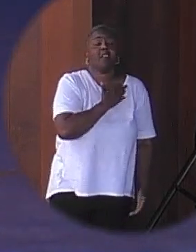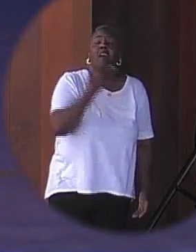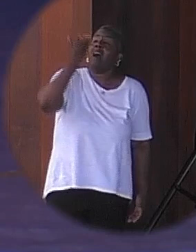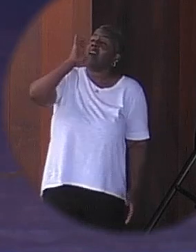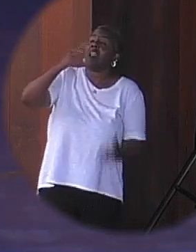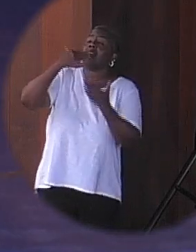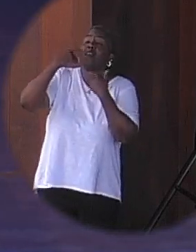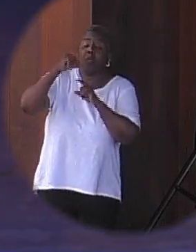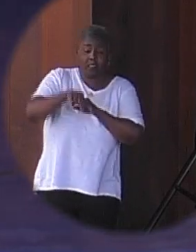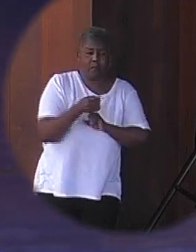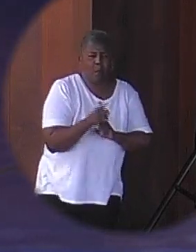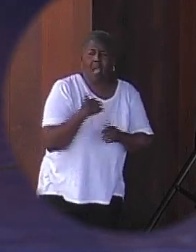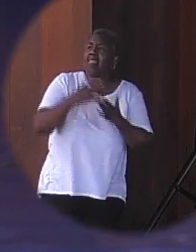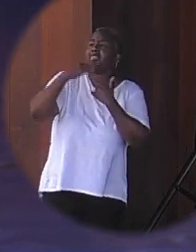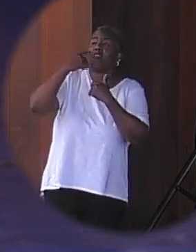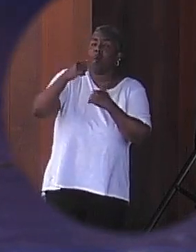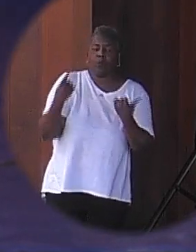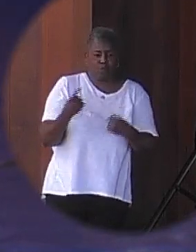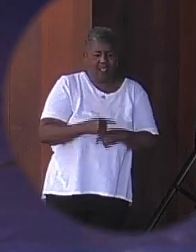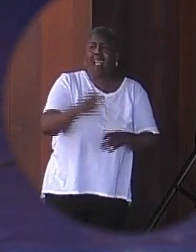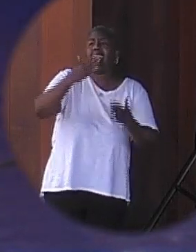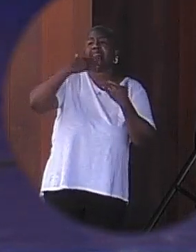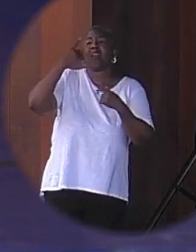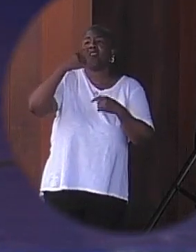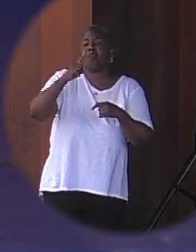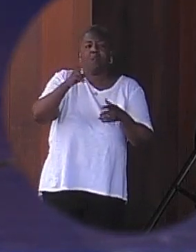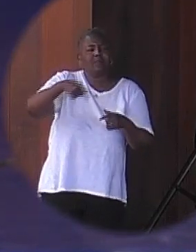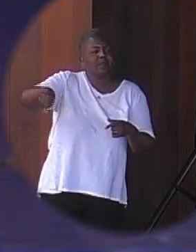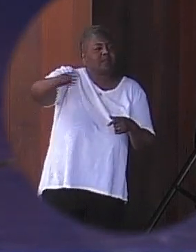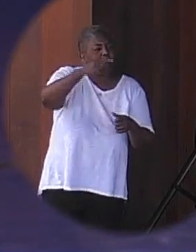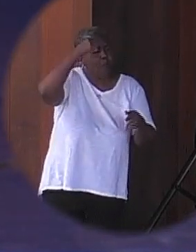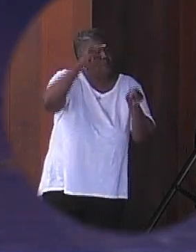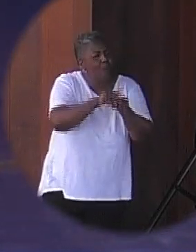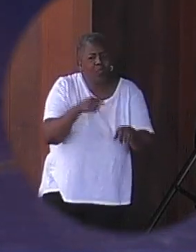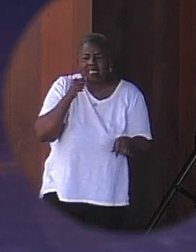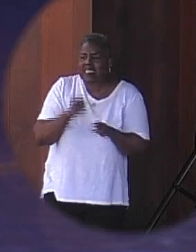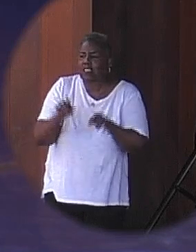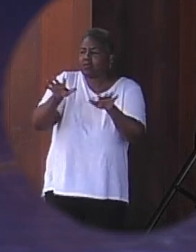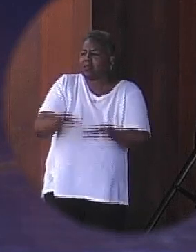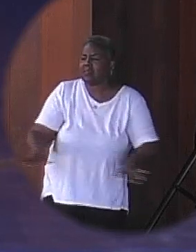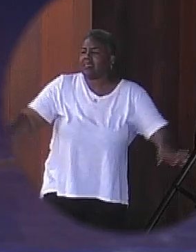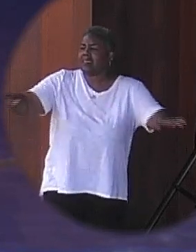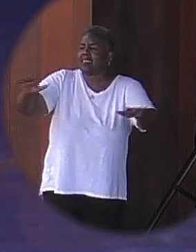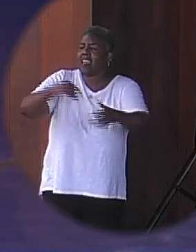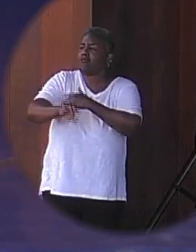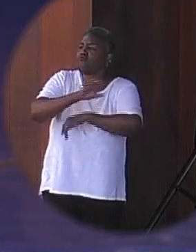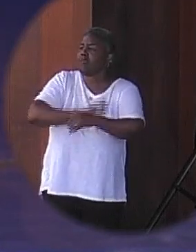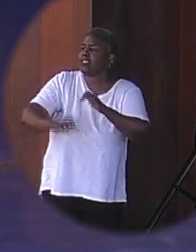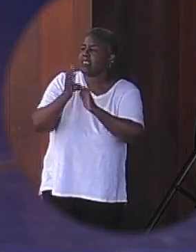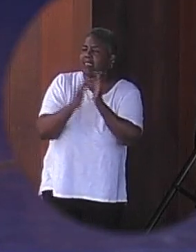God, I thank you for this moment. I thank you for this day. I thank you for these, my brothers and sisters in Christ